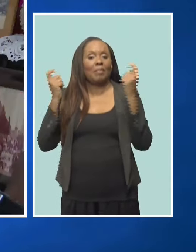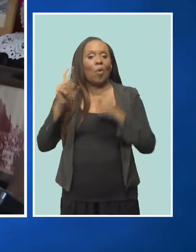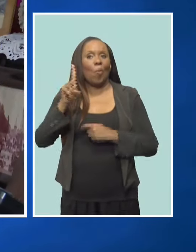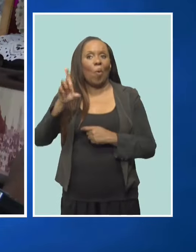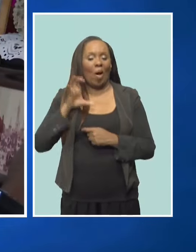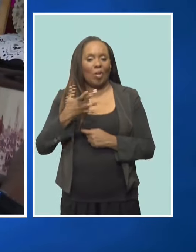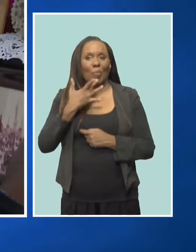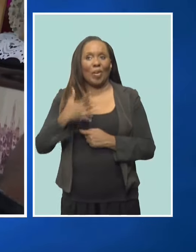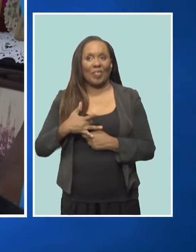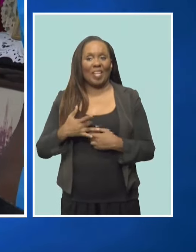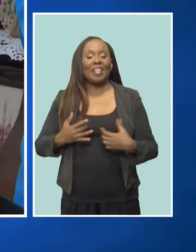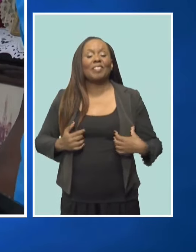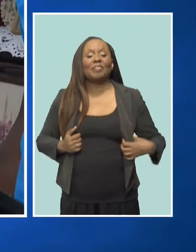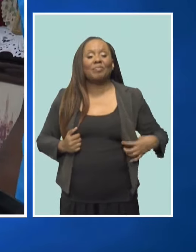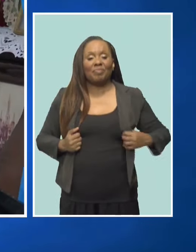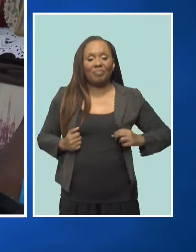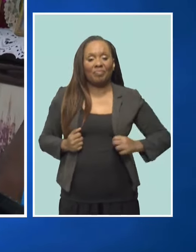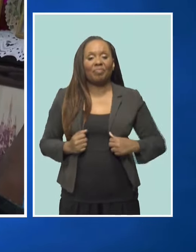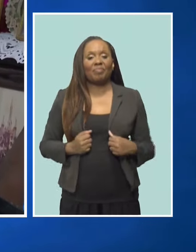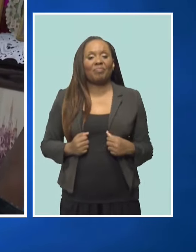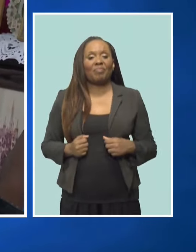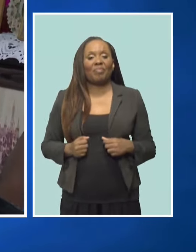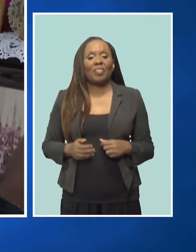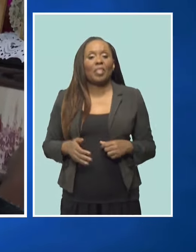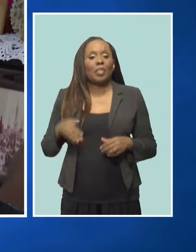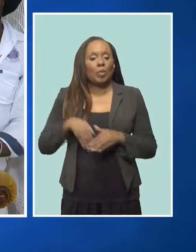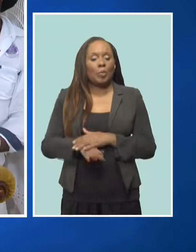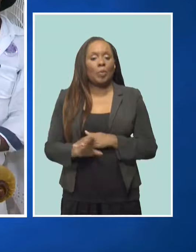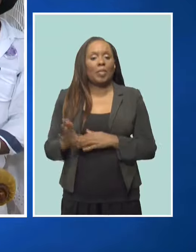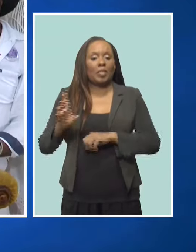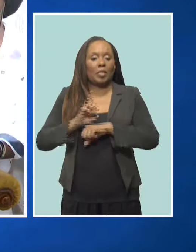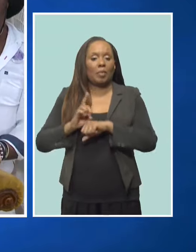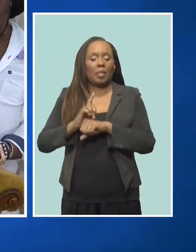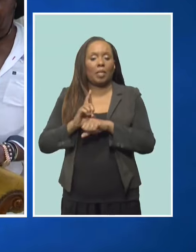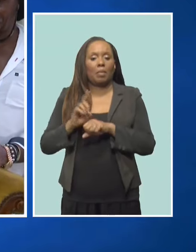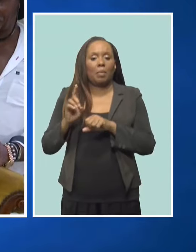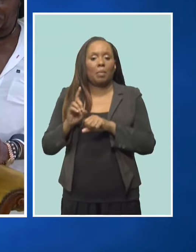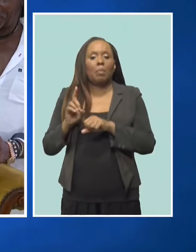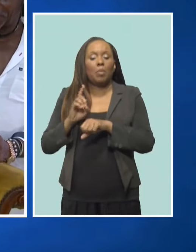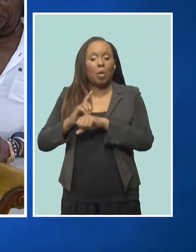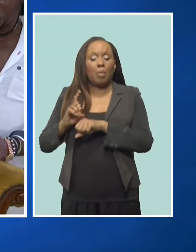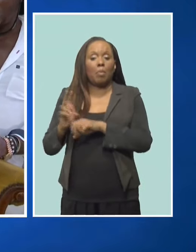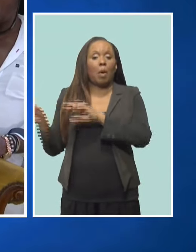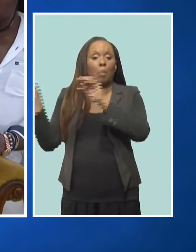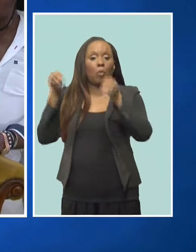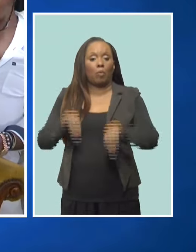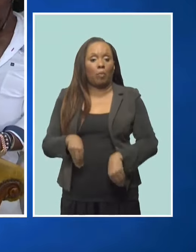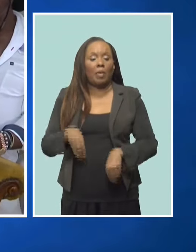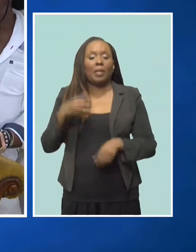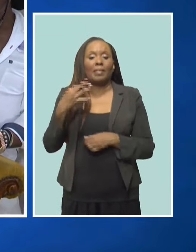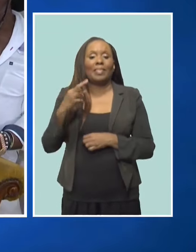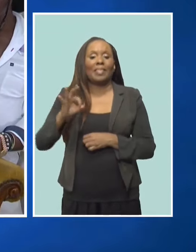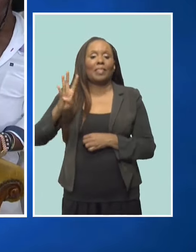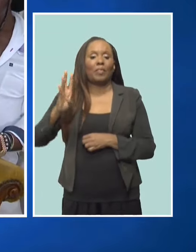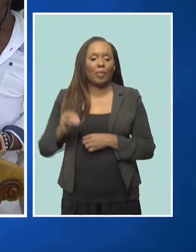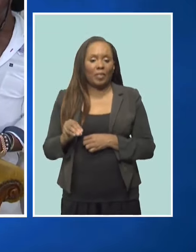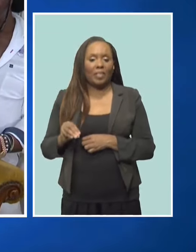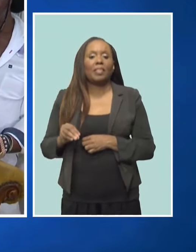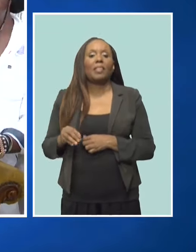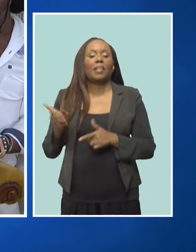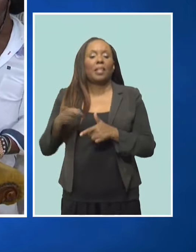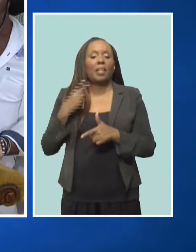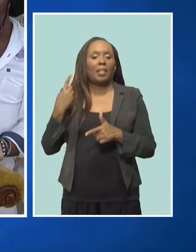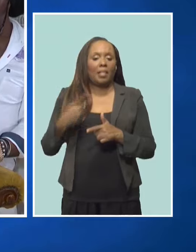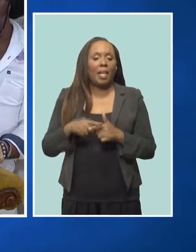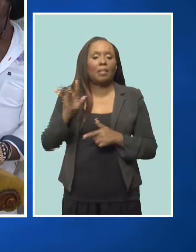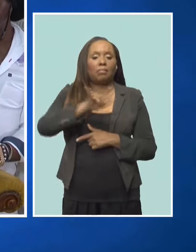birthday. Ms. Bailey Nee Lockhart, who was born in Dominica, moved to Barbados in 1940 before being accepted for nurse training